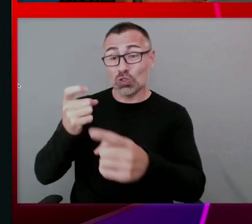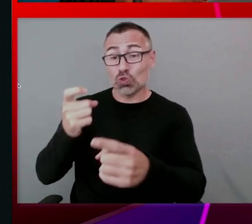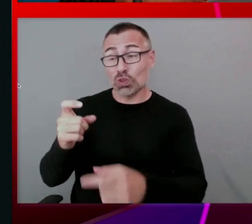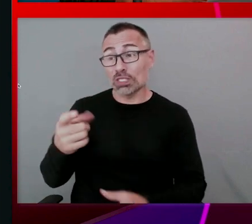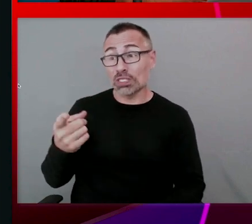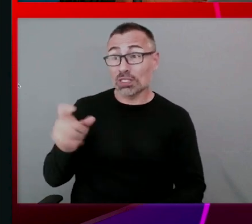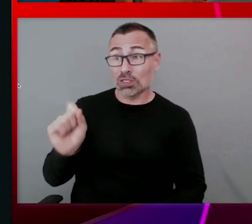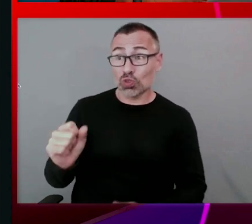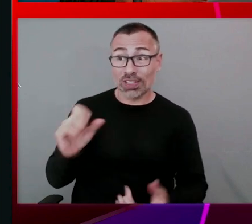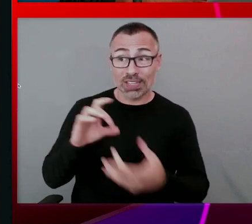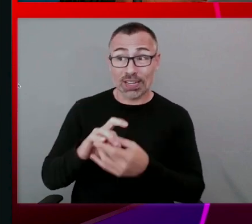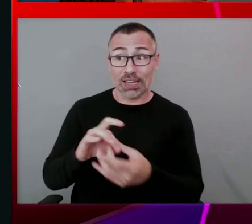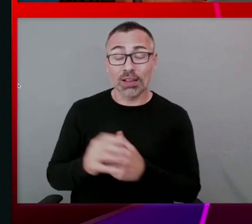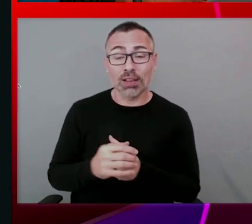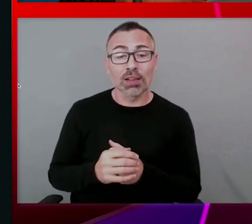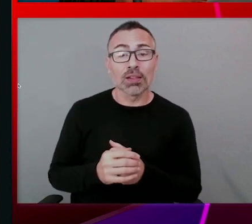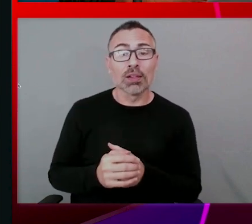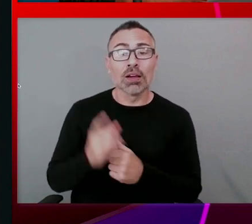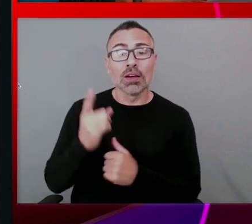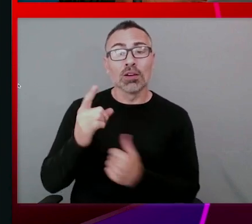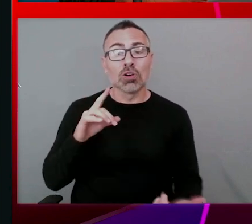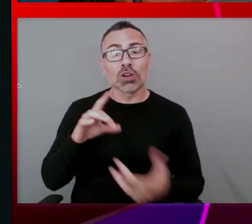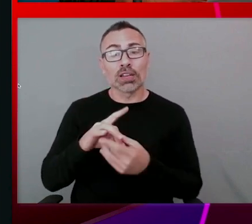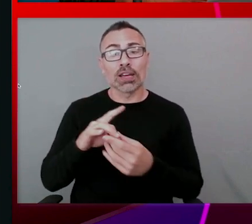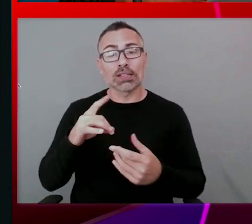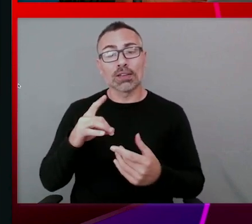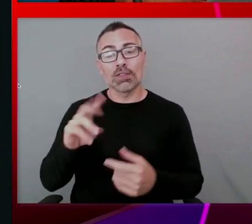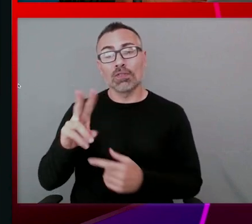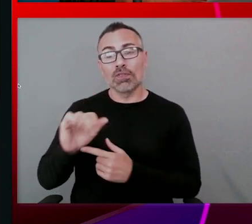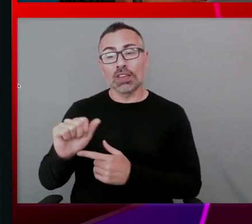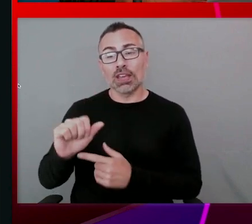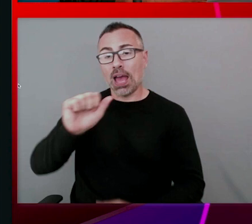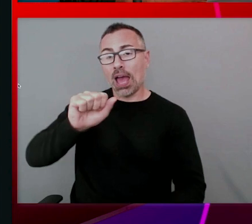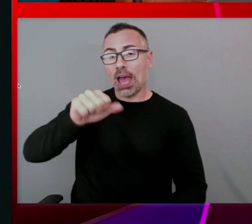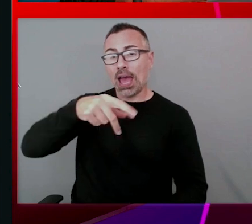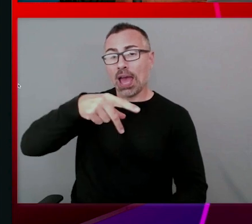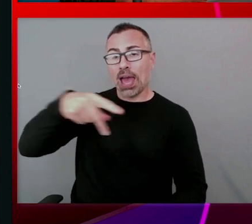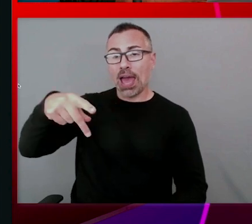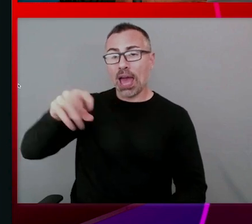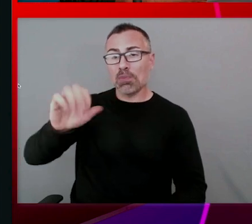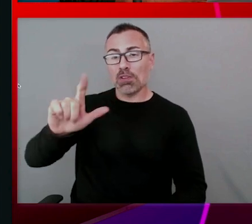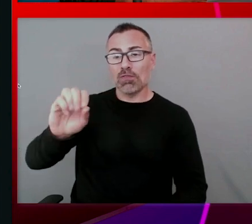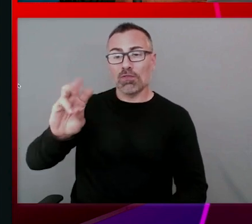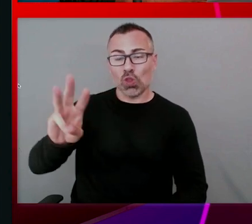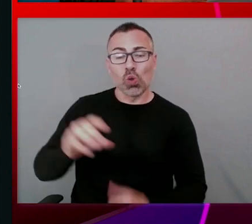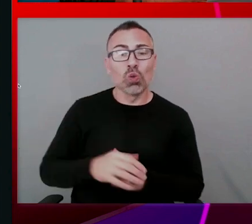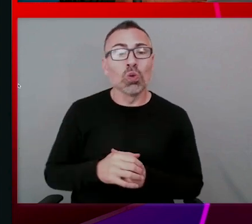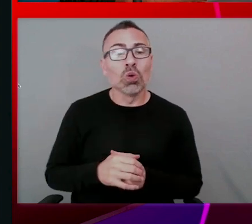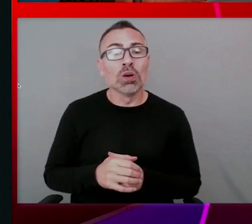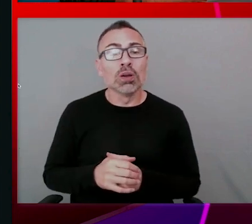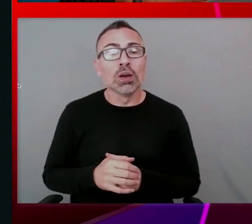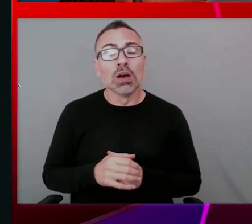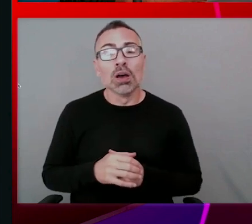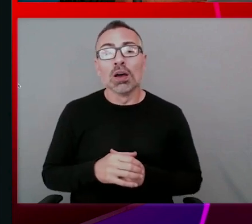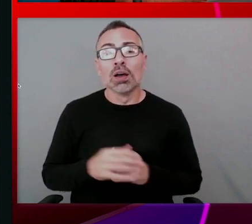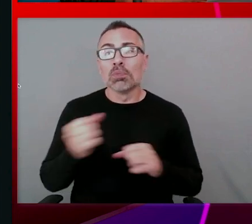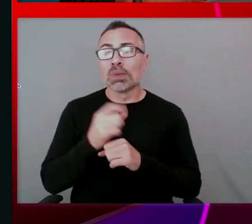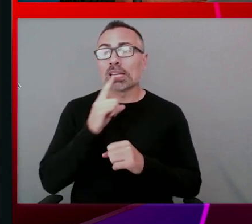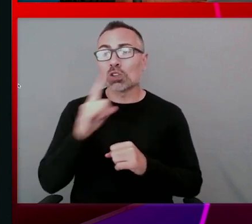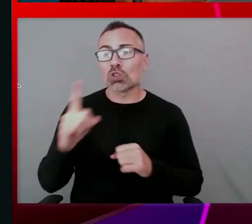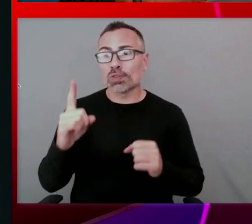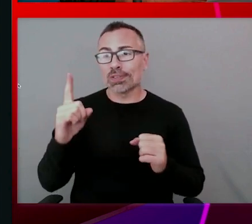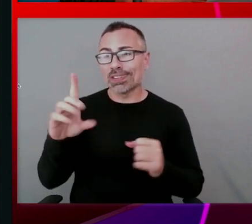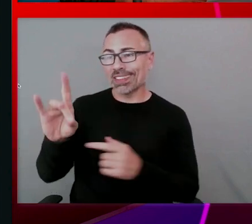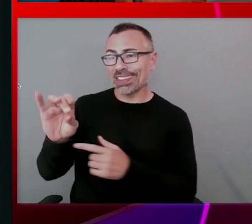is by connecting via app flow and, and making sure the data is all cataloged